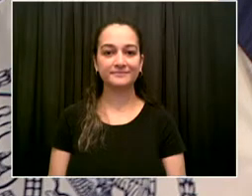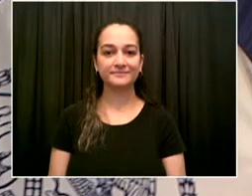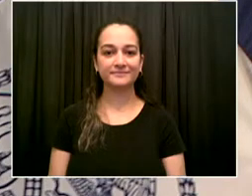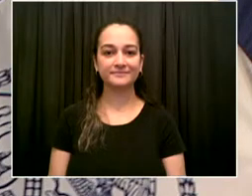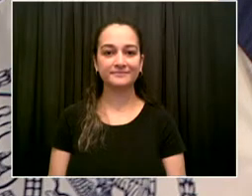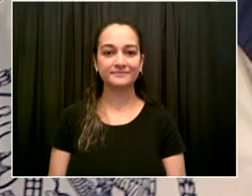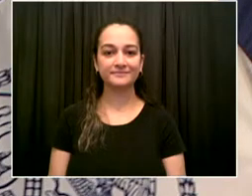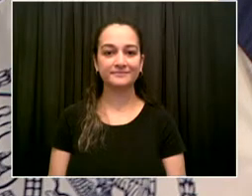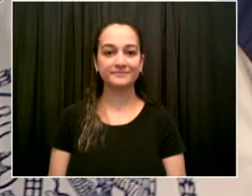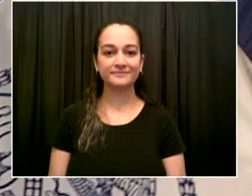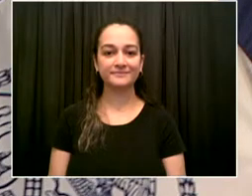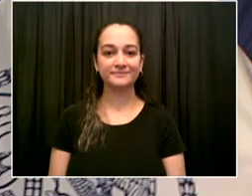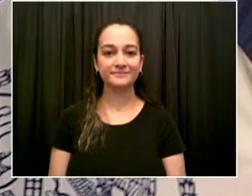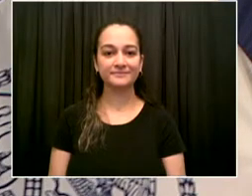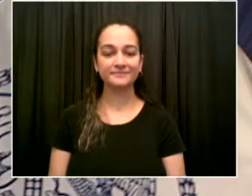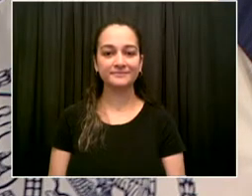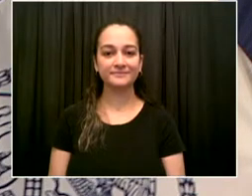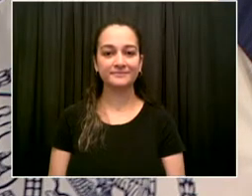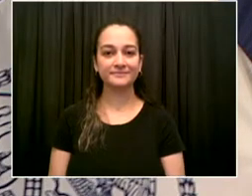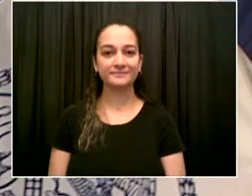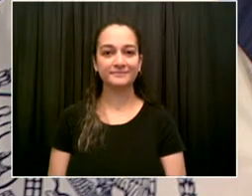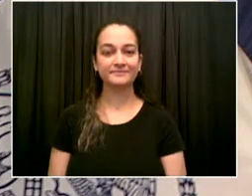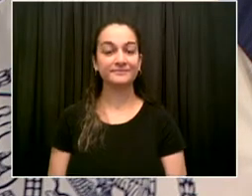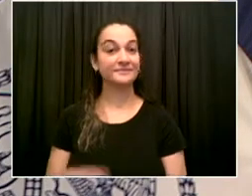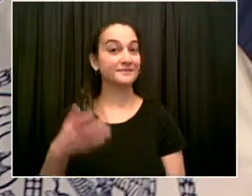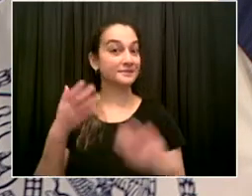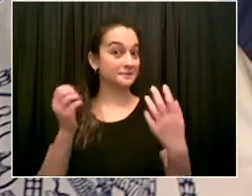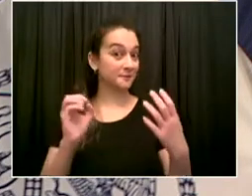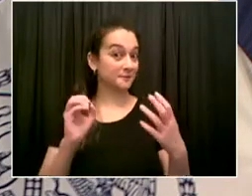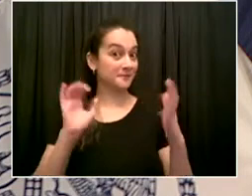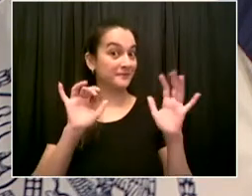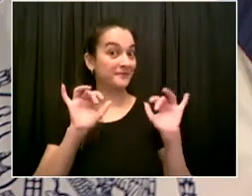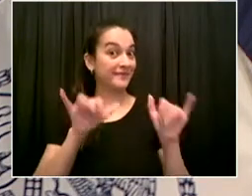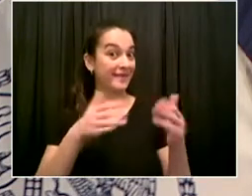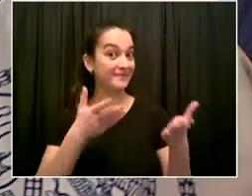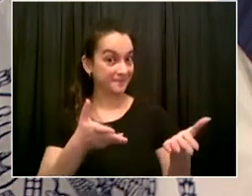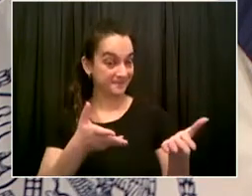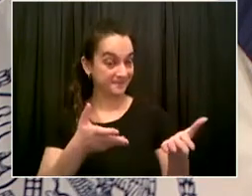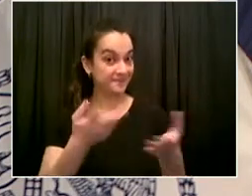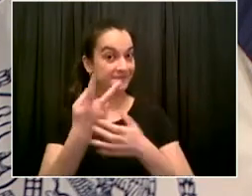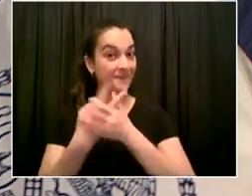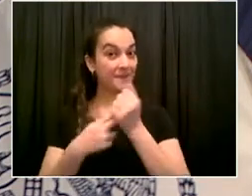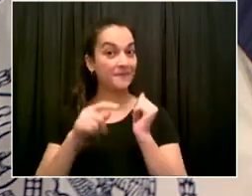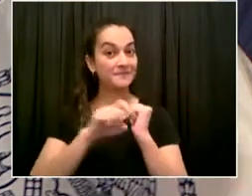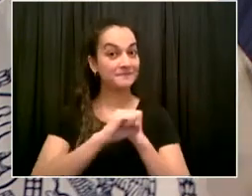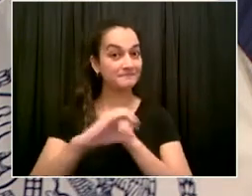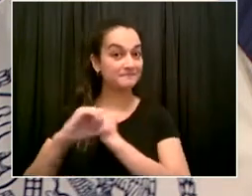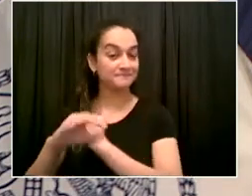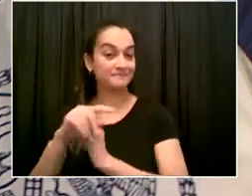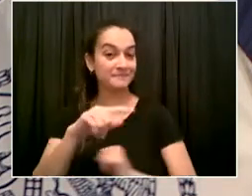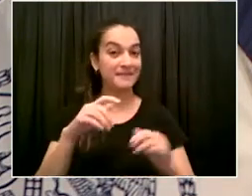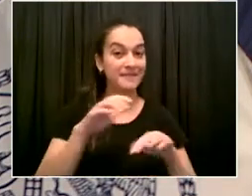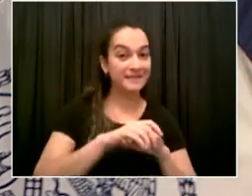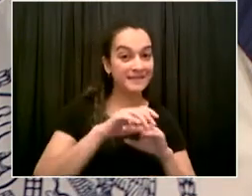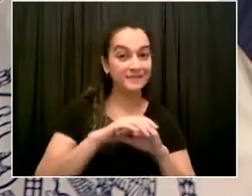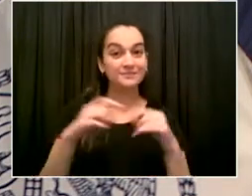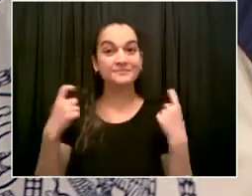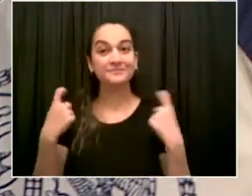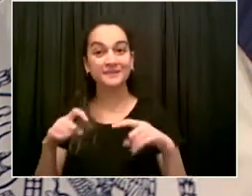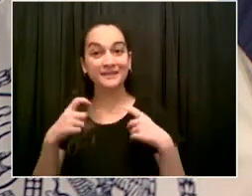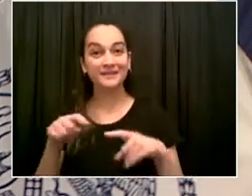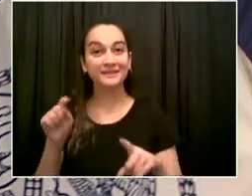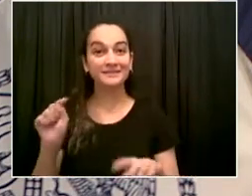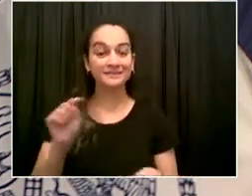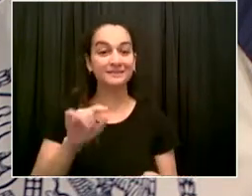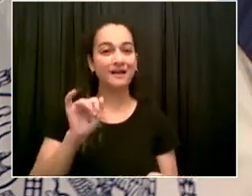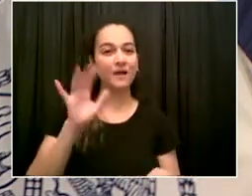All right, now, you're gonna be seeing those ads, you're gonna be seeing all sorts of outreach in communities, right down to the grassroots. We